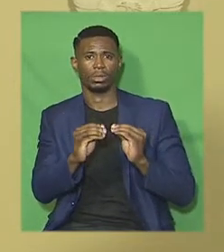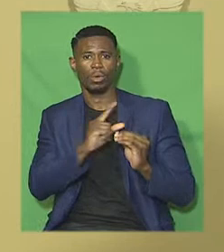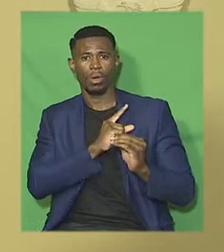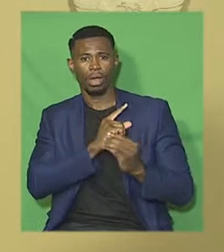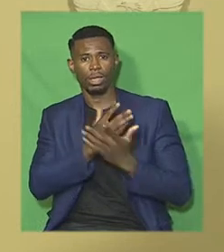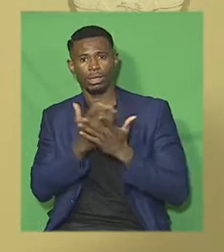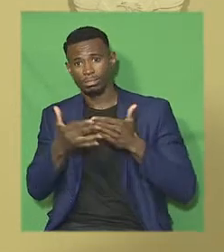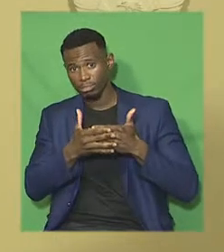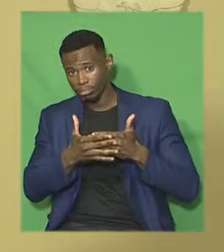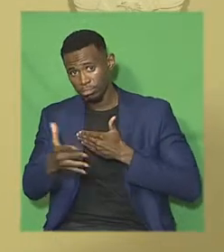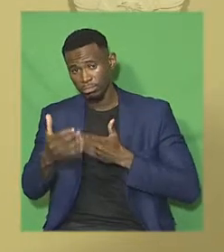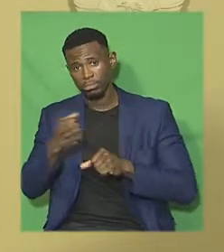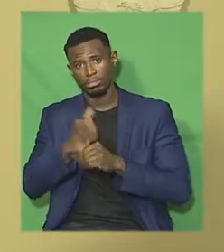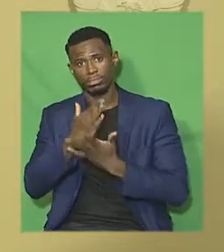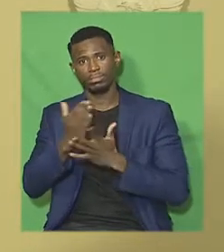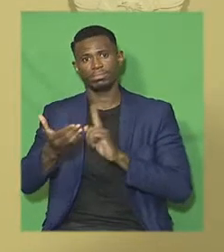efficiencies.